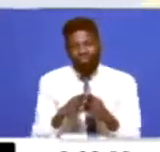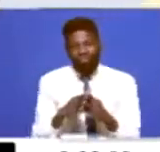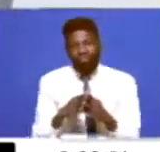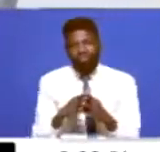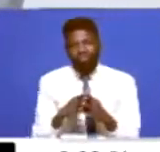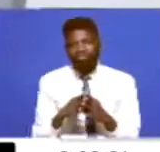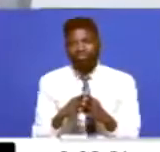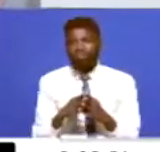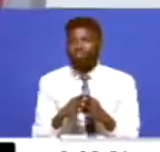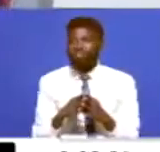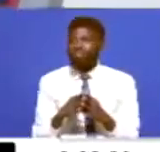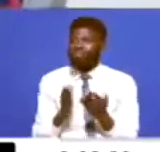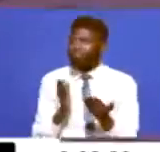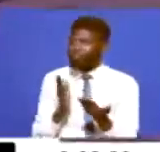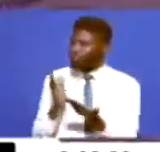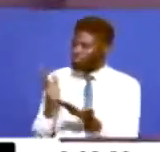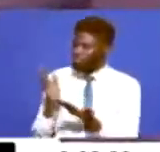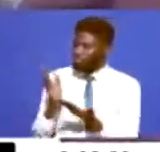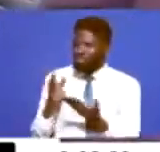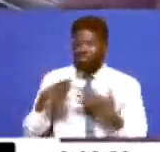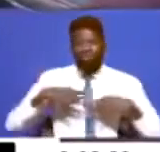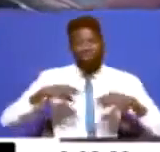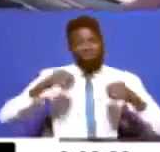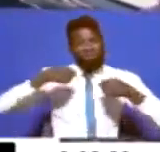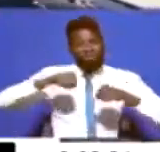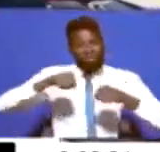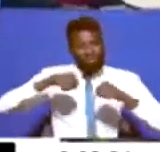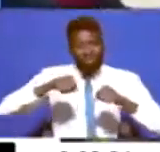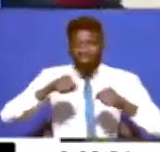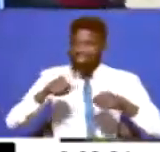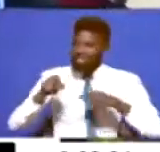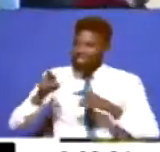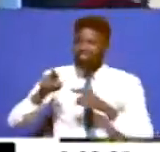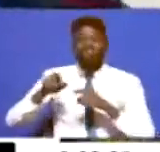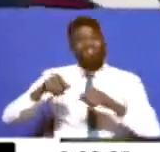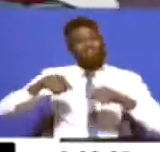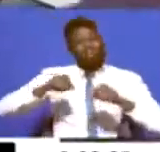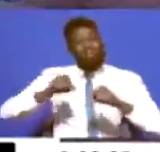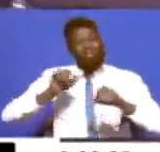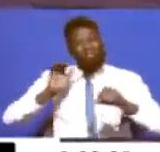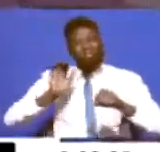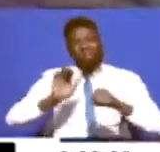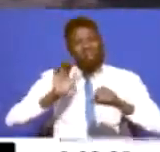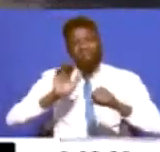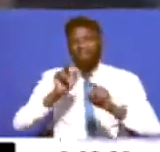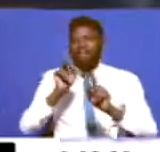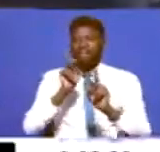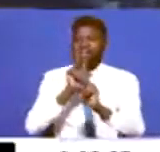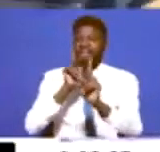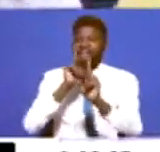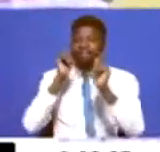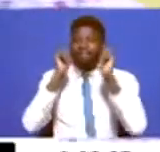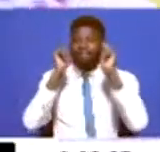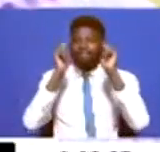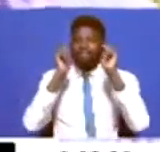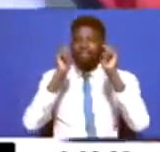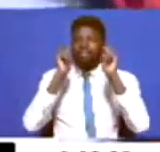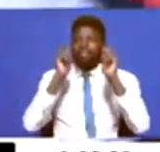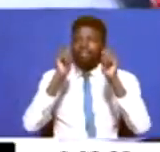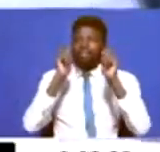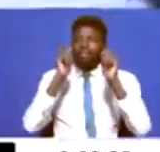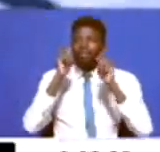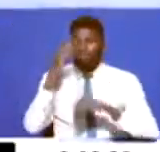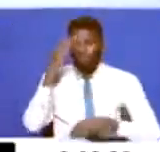Chaotic scenes of desperate boda-boda riders hooting in protest of the shortage are seen as they mulled at hiking of their